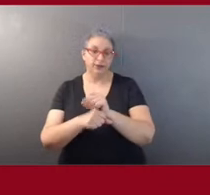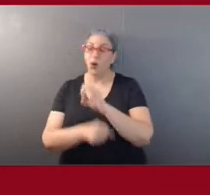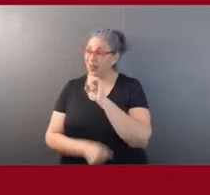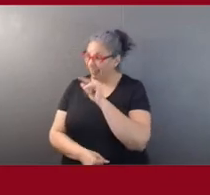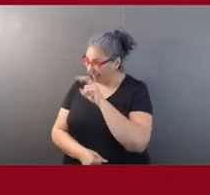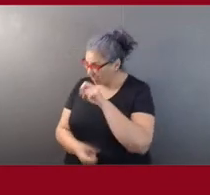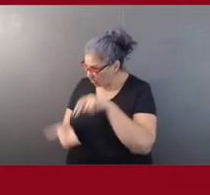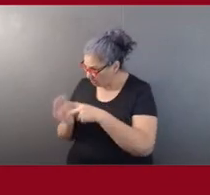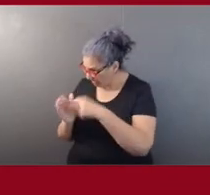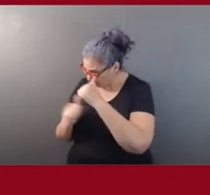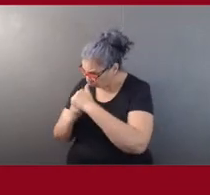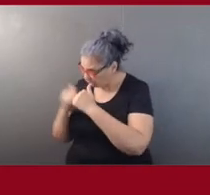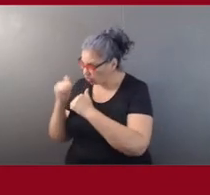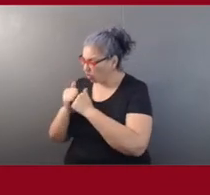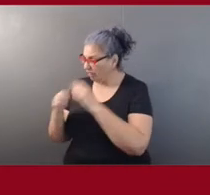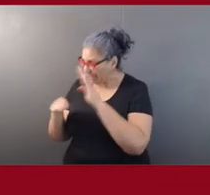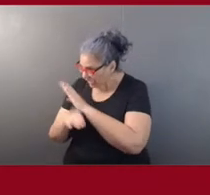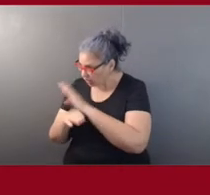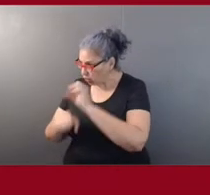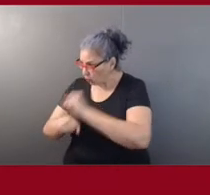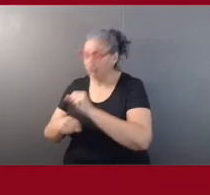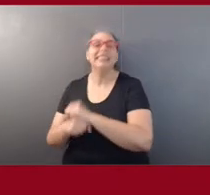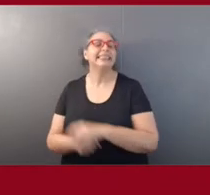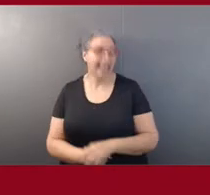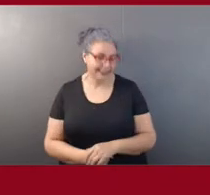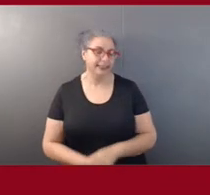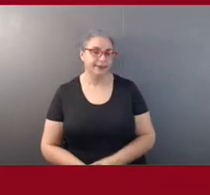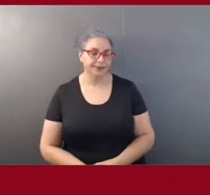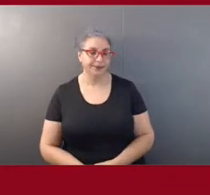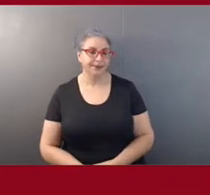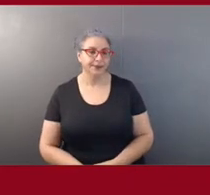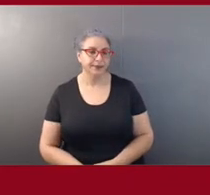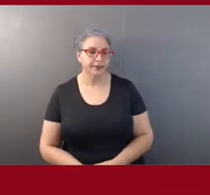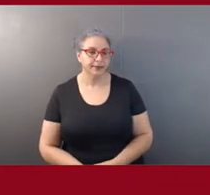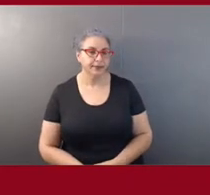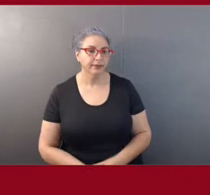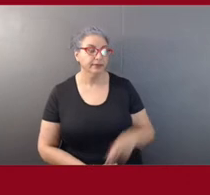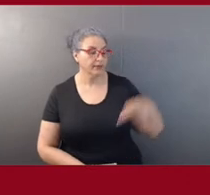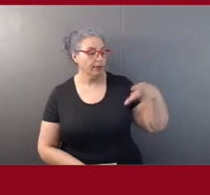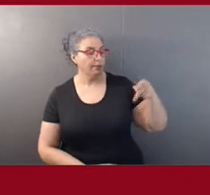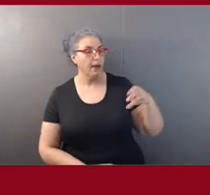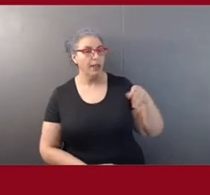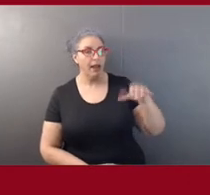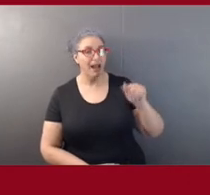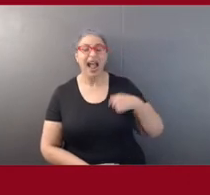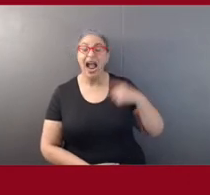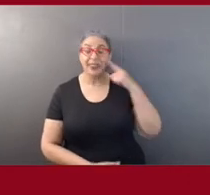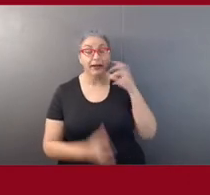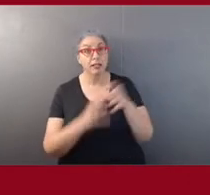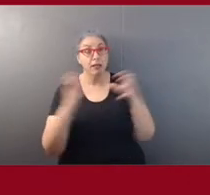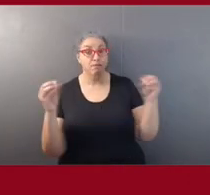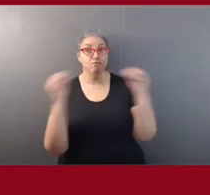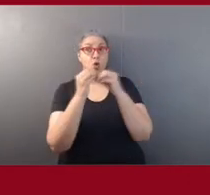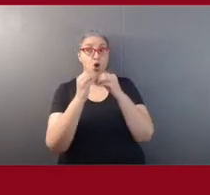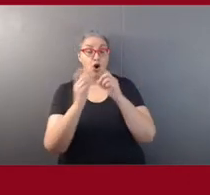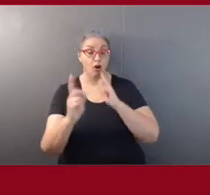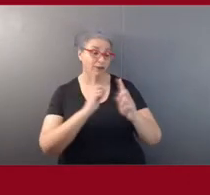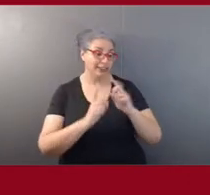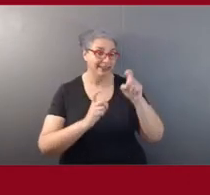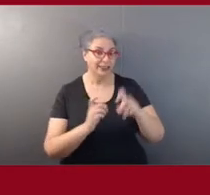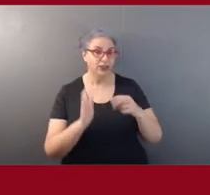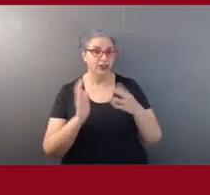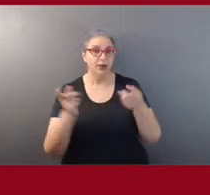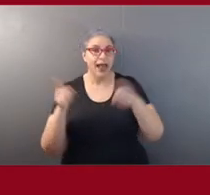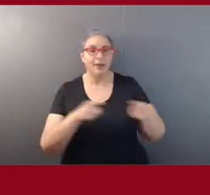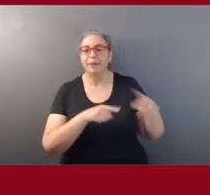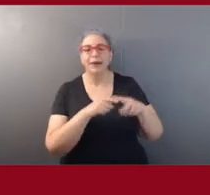structural institutional work. Yes. Yeah, I think there's just a lot of more conversation needs to be happened that it's beyond representation at this